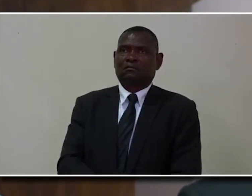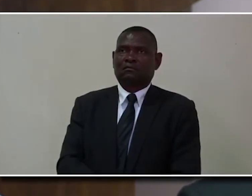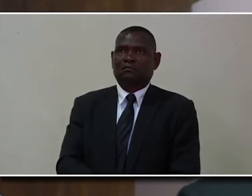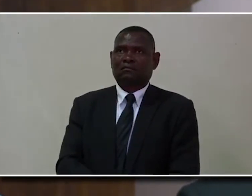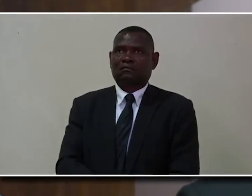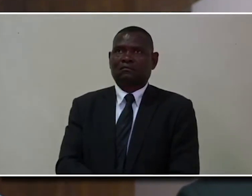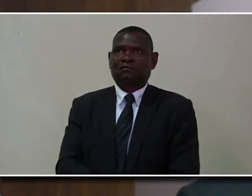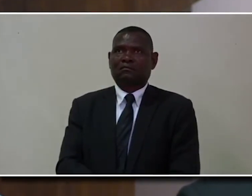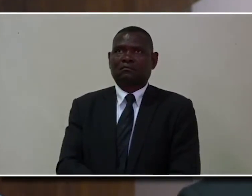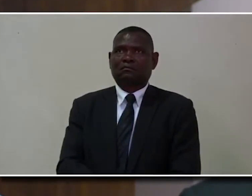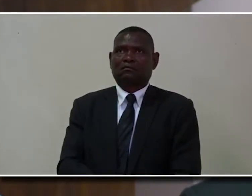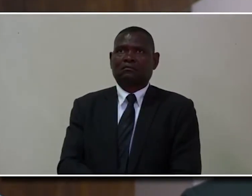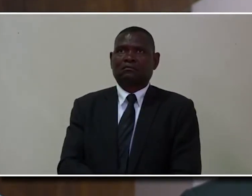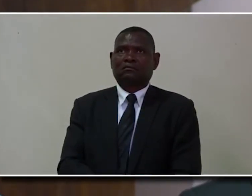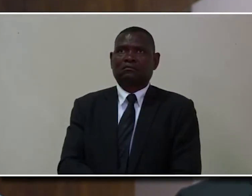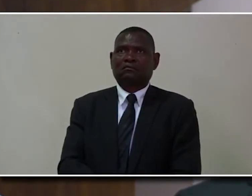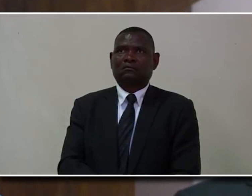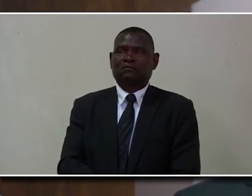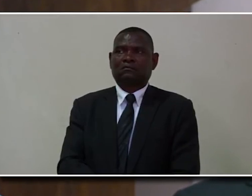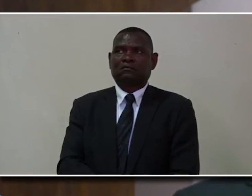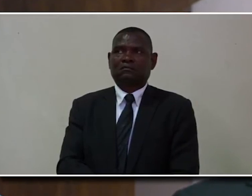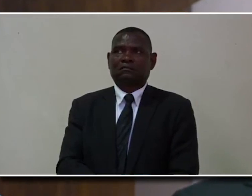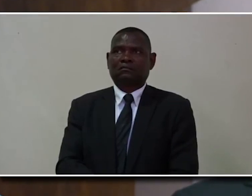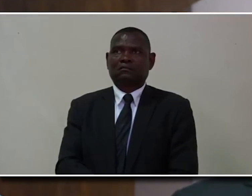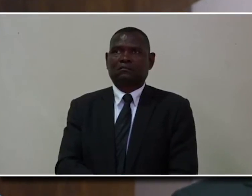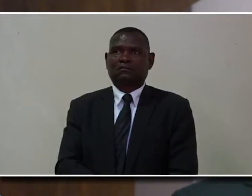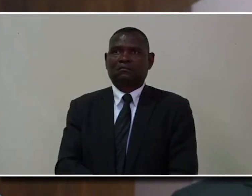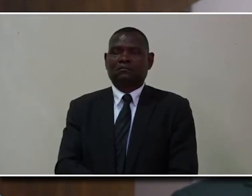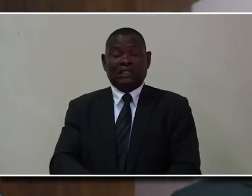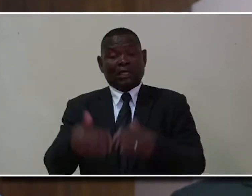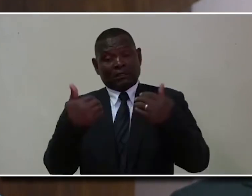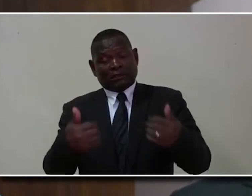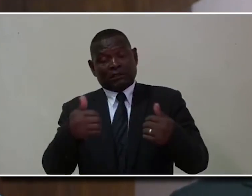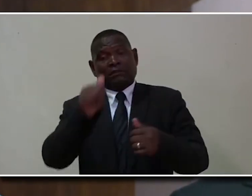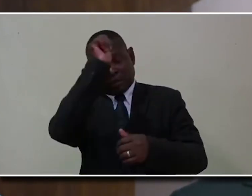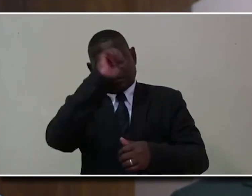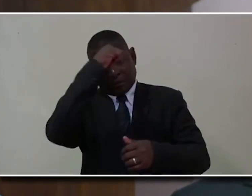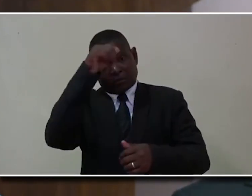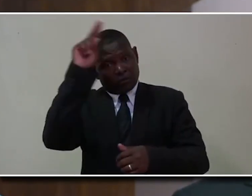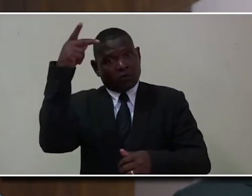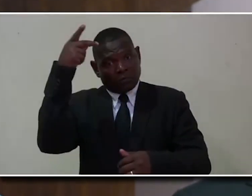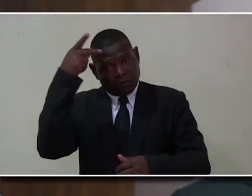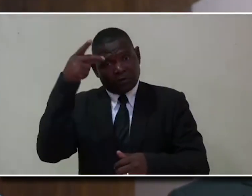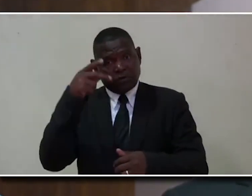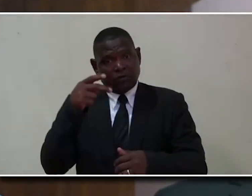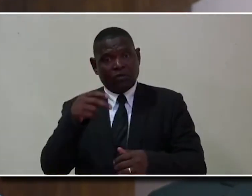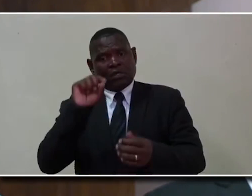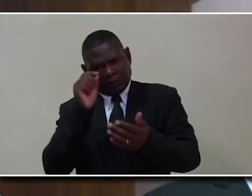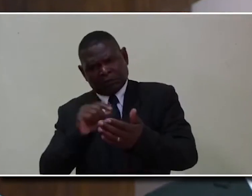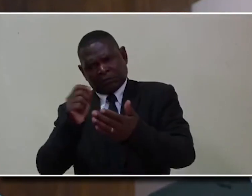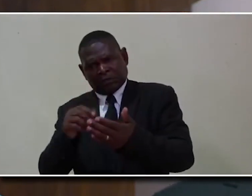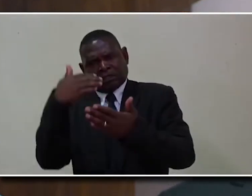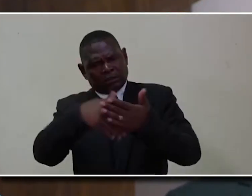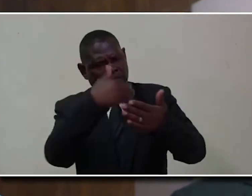bweresanso kusowa kukhala ndi chikaiko. So Apostle Paul decided to write a letter so that he could comfort the Christians. So